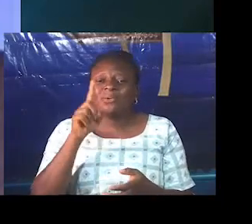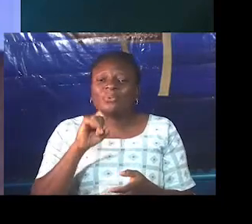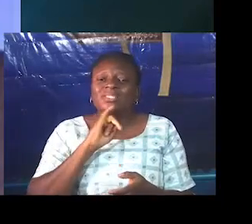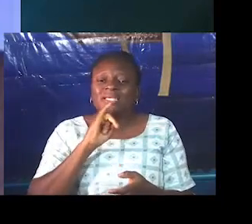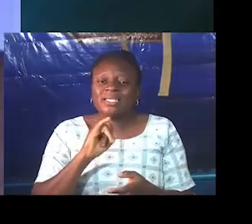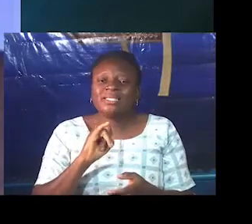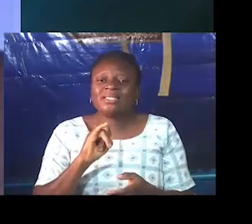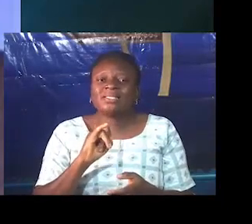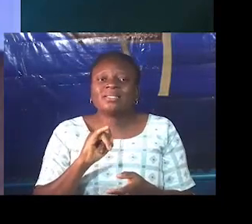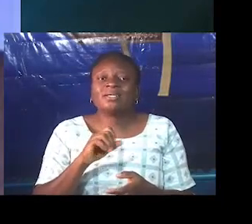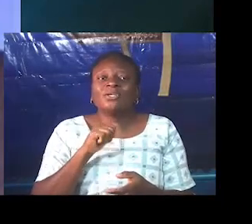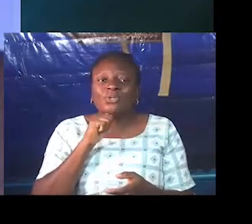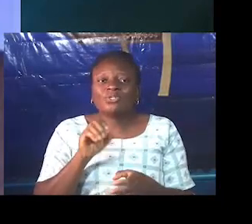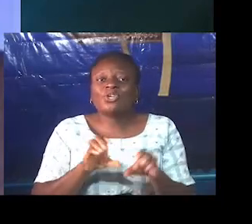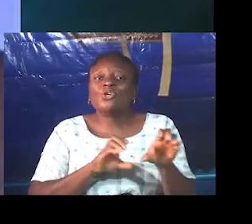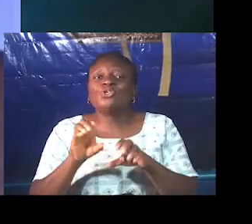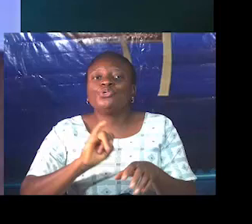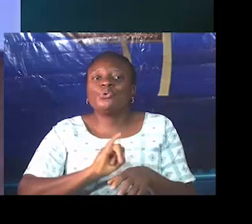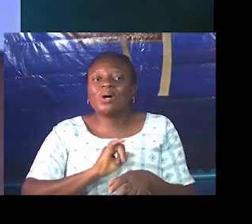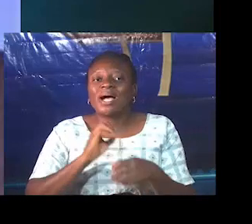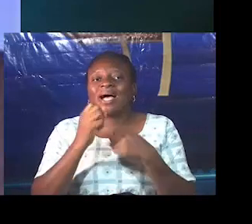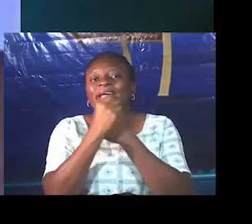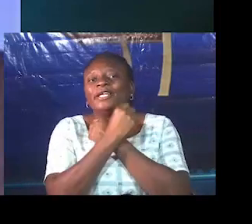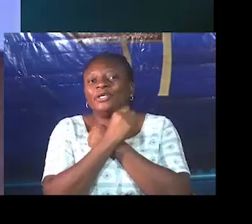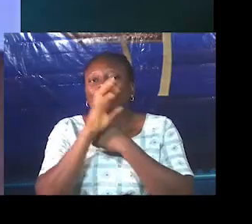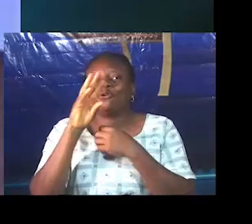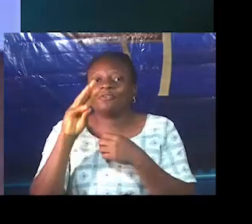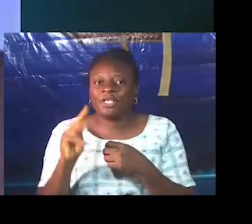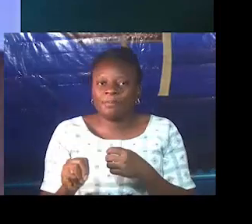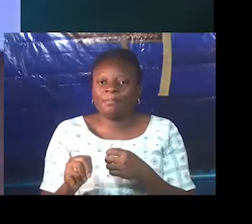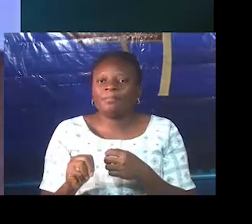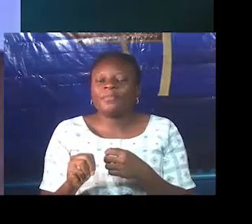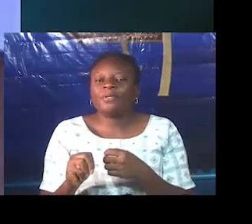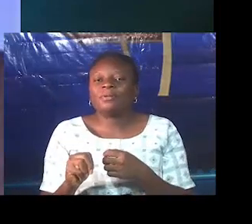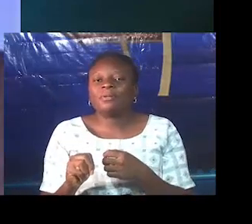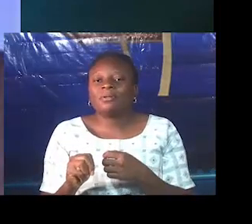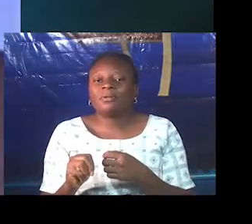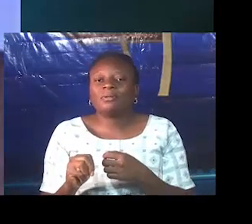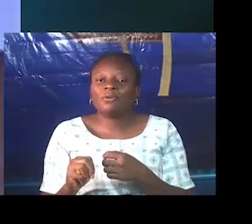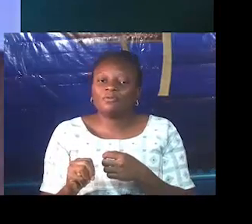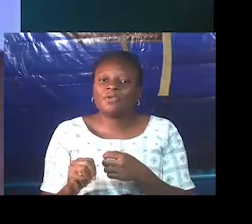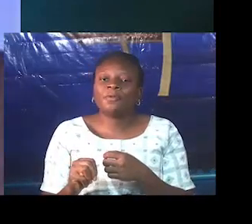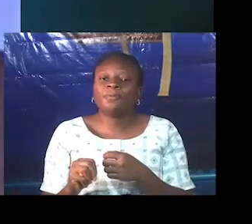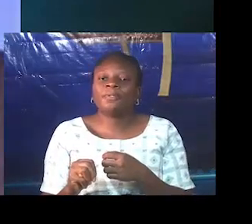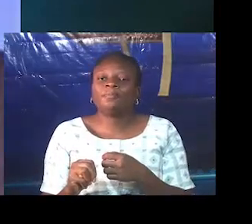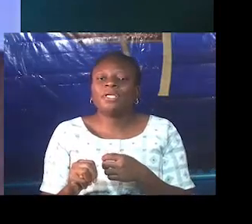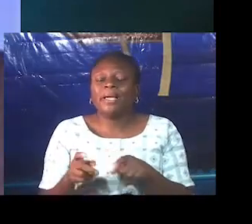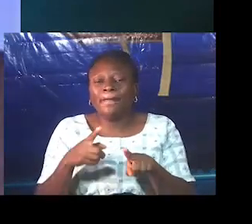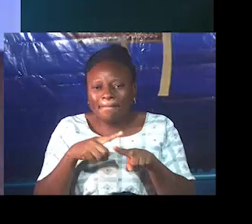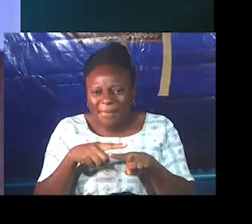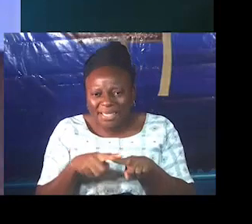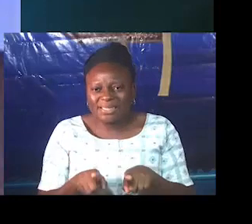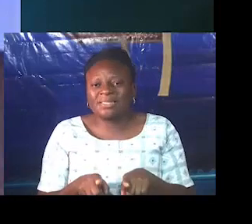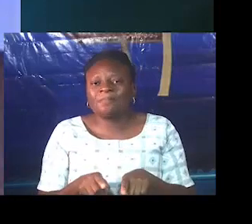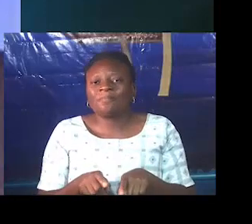well? That's not the issue. The first issue is, what is the will of God? Does God have an interest for me in